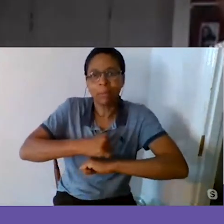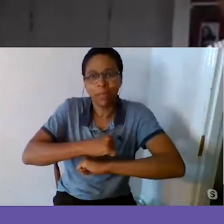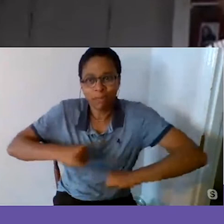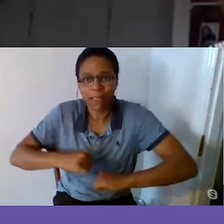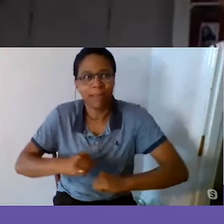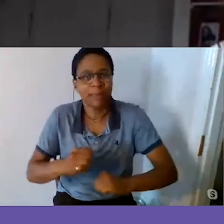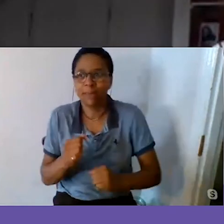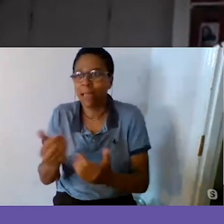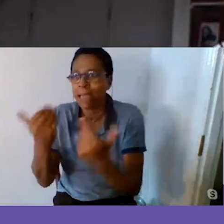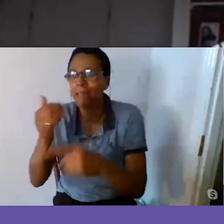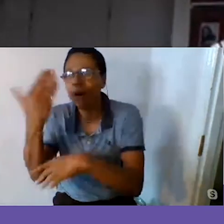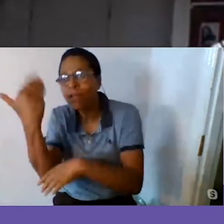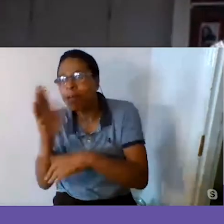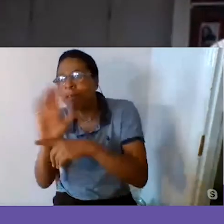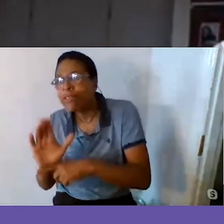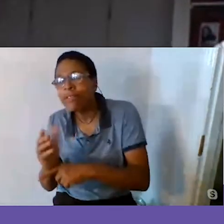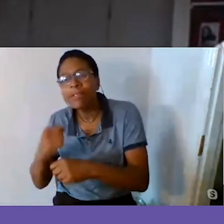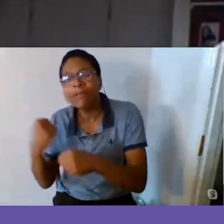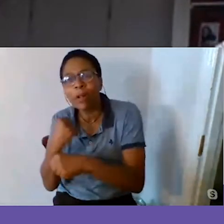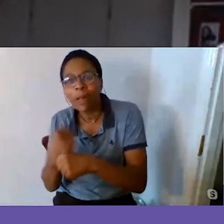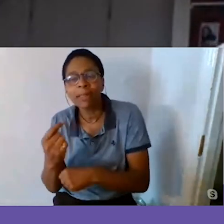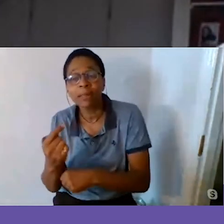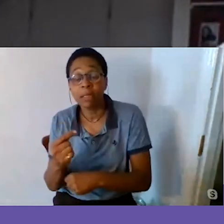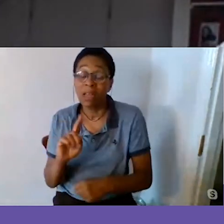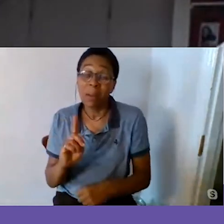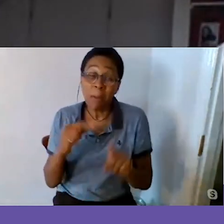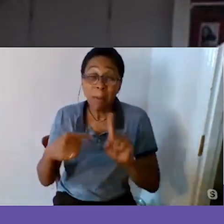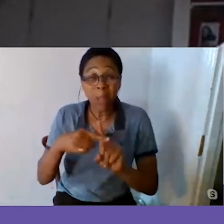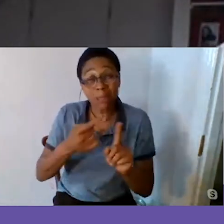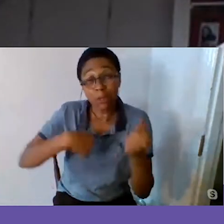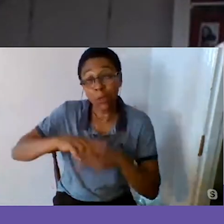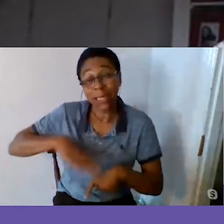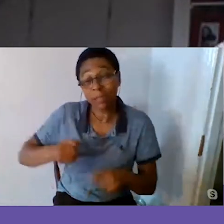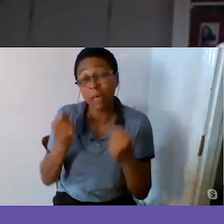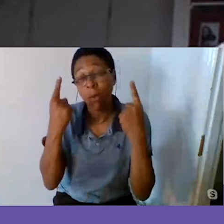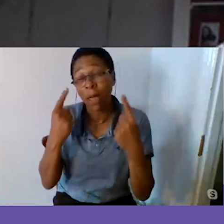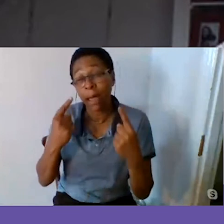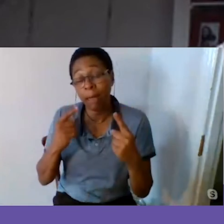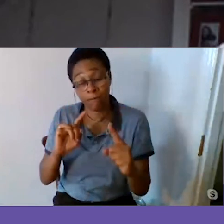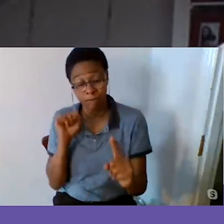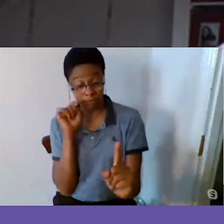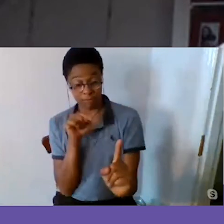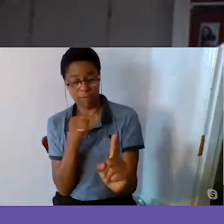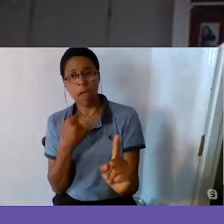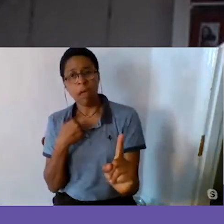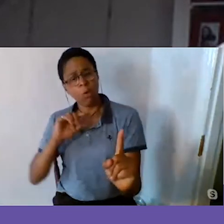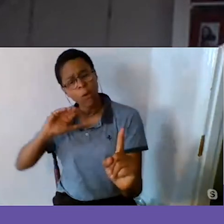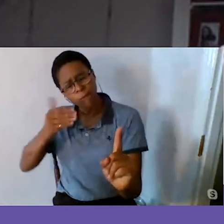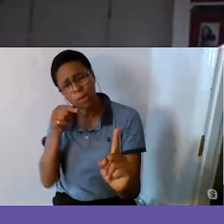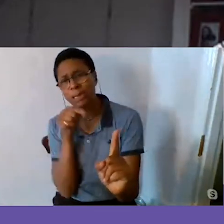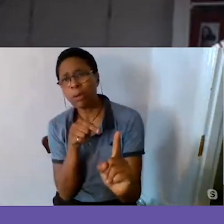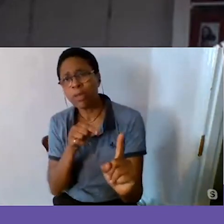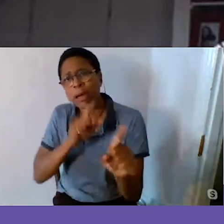also being very aware of your subject position as well is really important. If you're doing something for like underrepresented